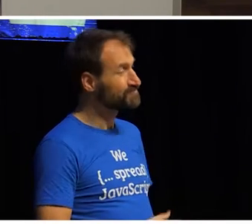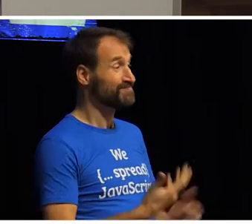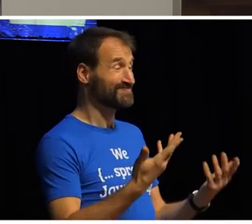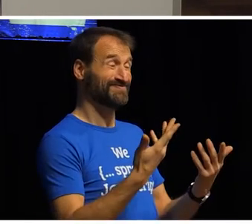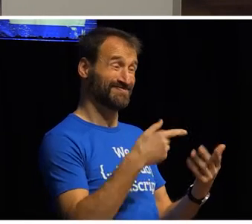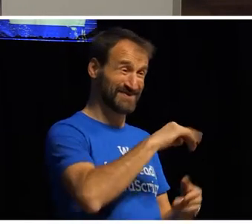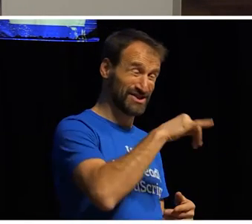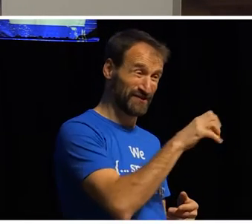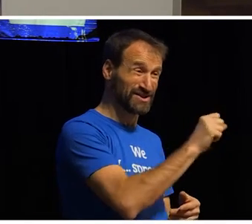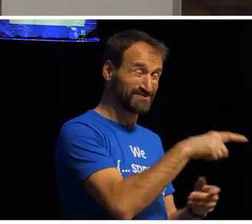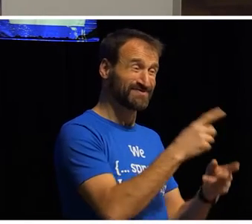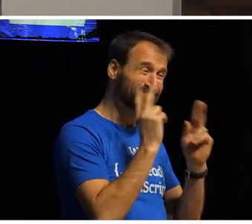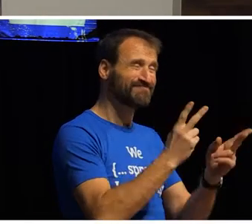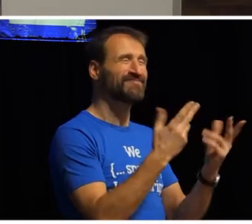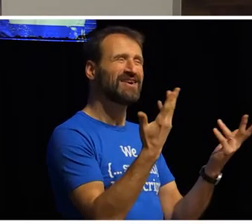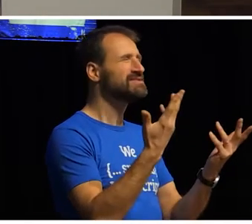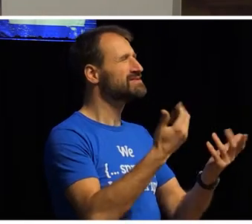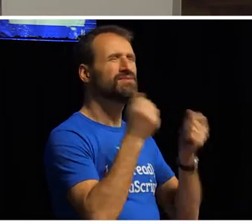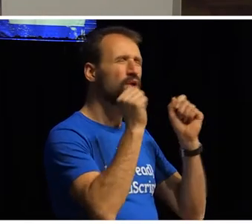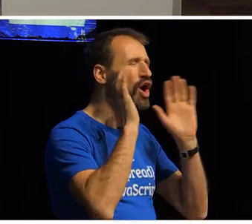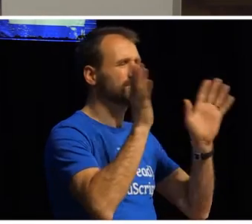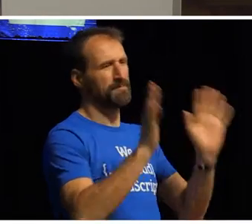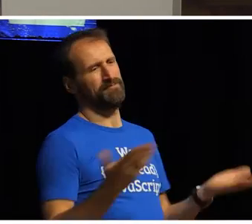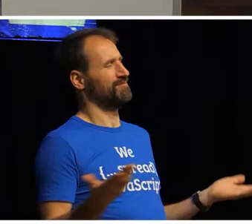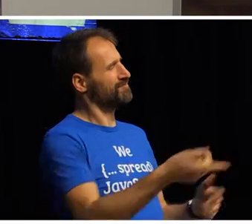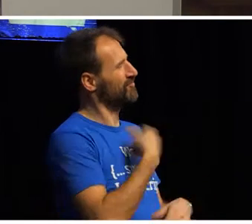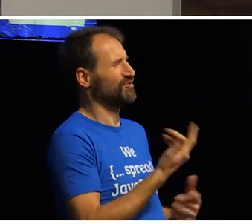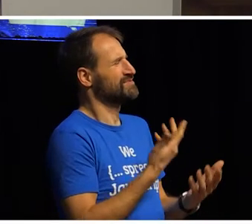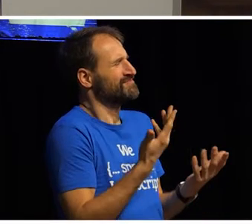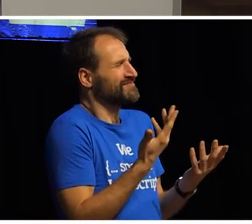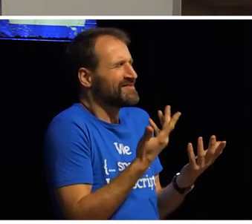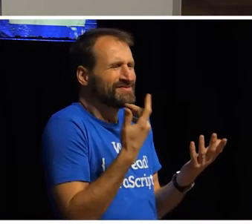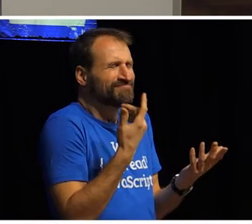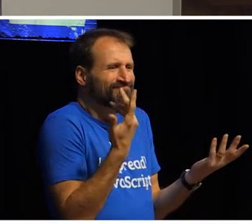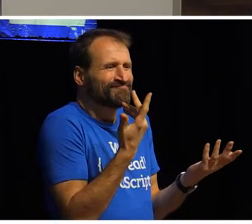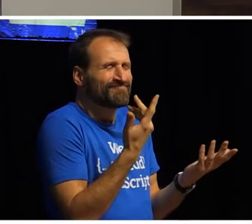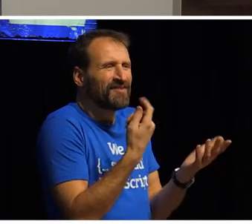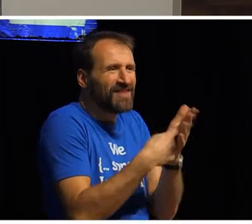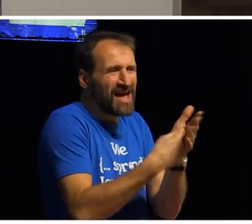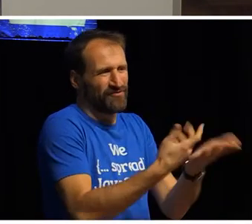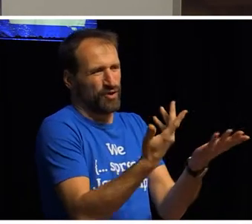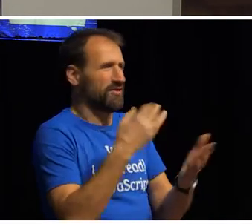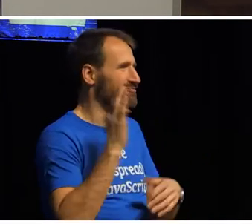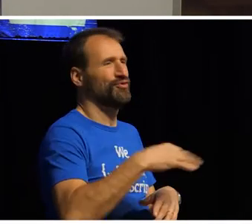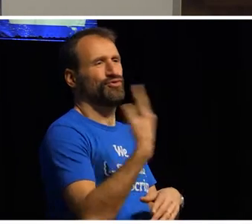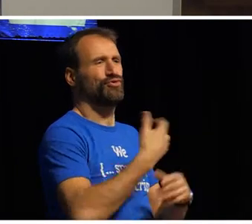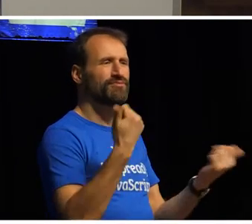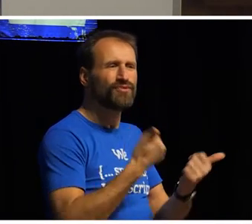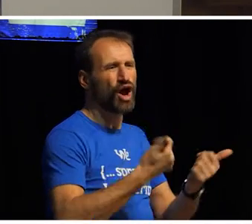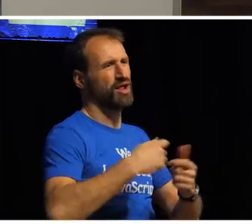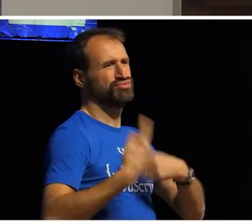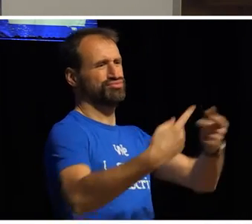right and they are indeed parts of the reason that javascript is is so successful and that in general we can create these awesome things but sometimes the same